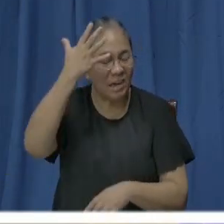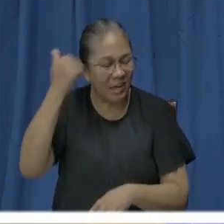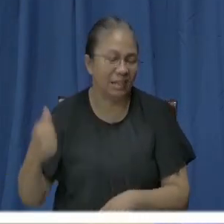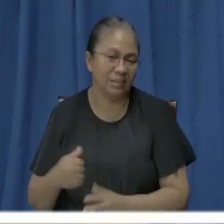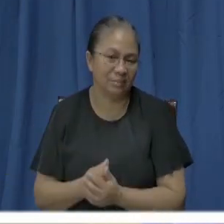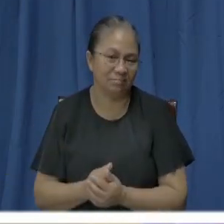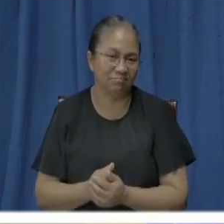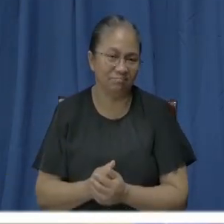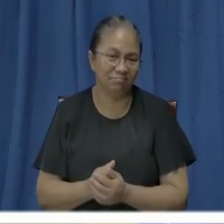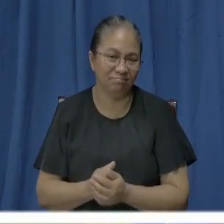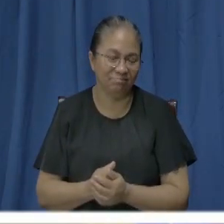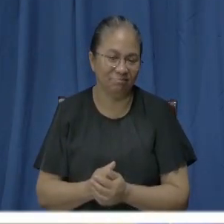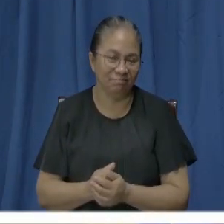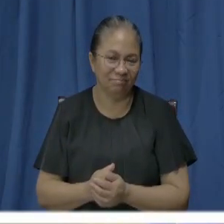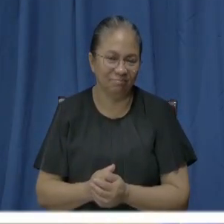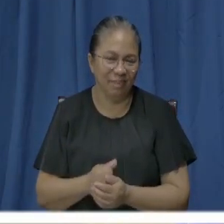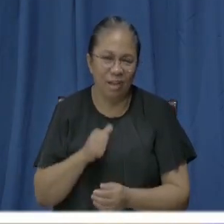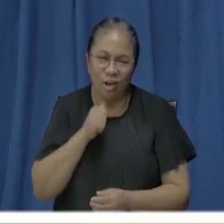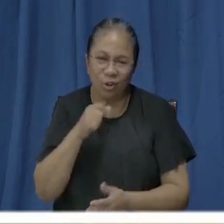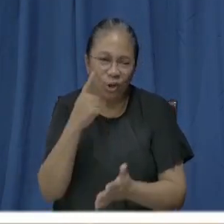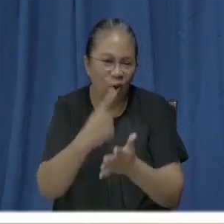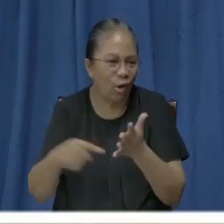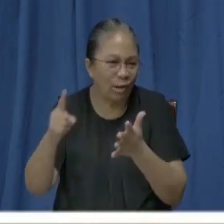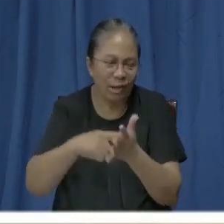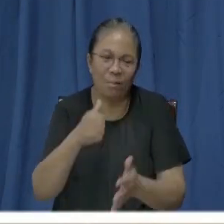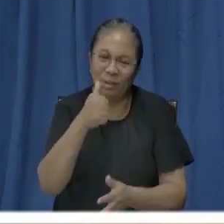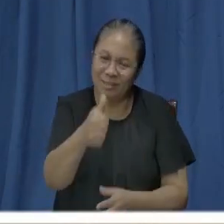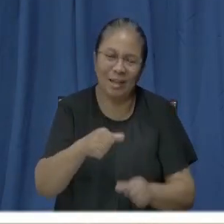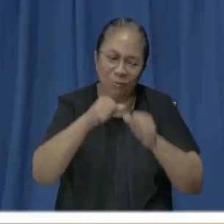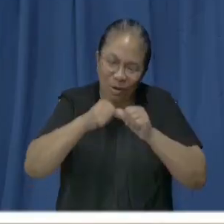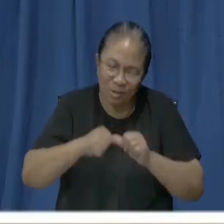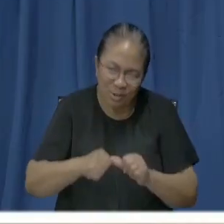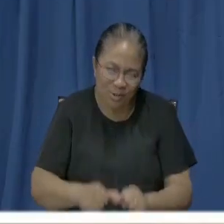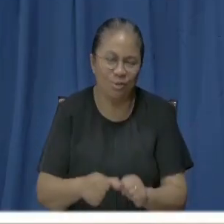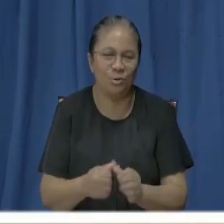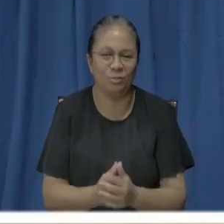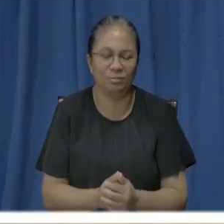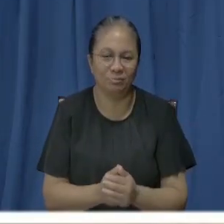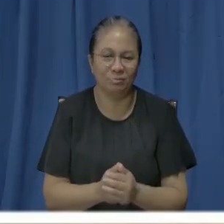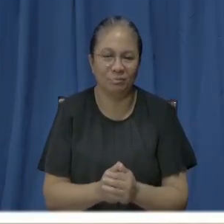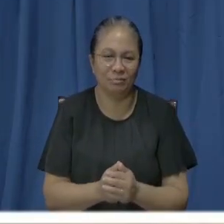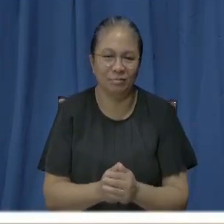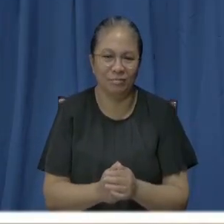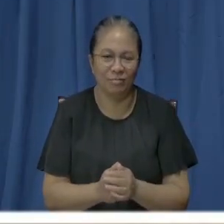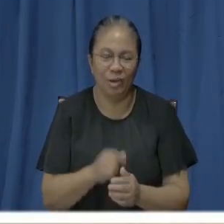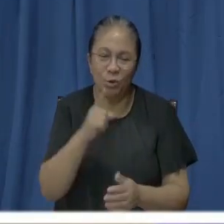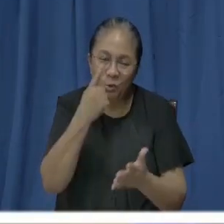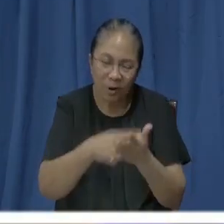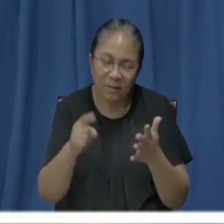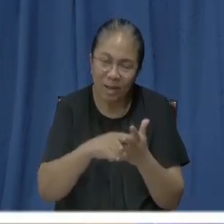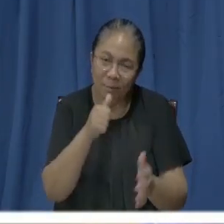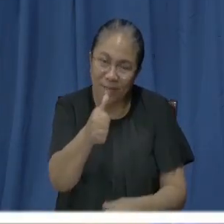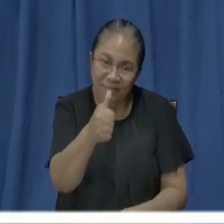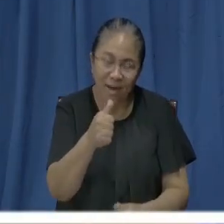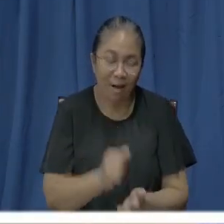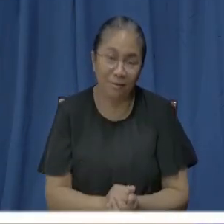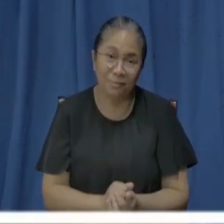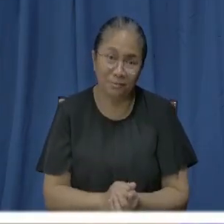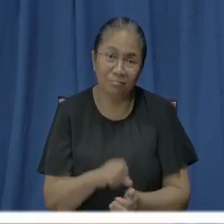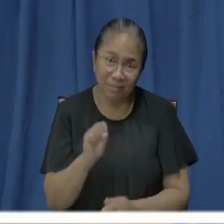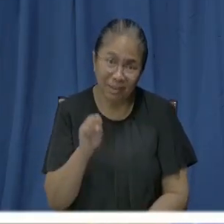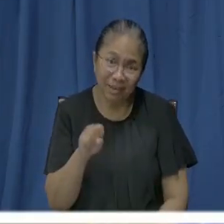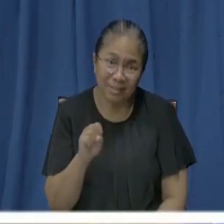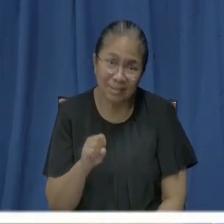Do not condemn yourself anymore, because you are the accusers in this text for yourself.